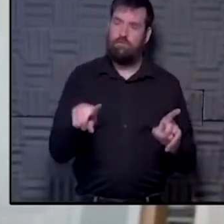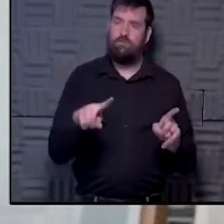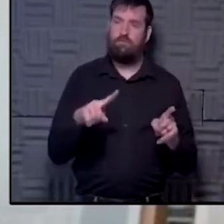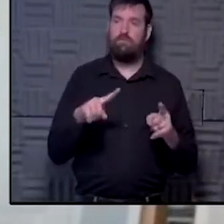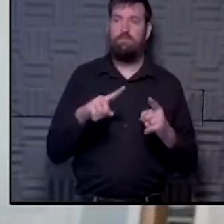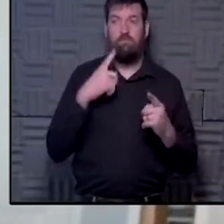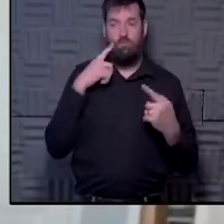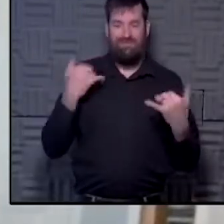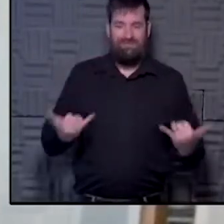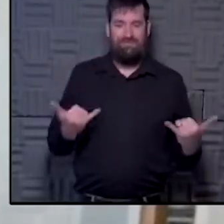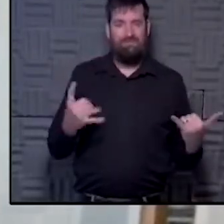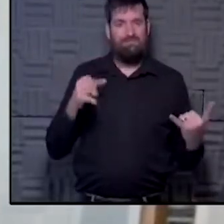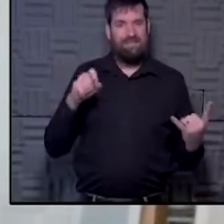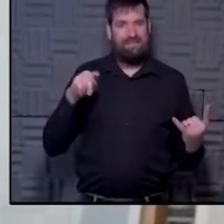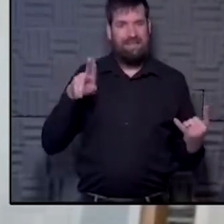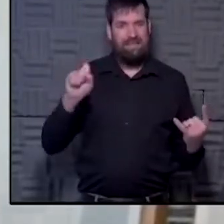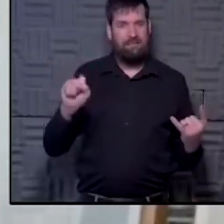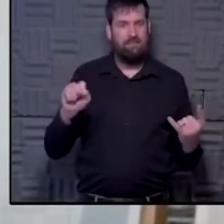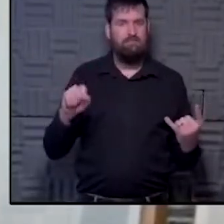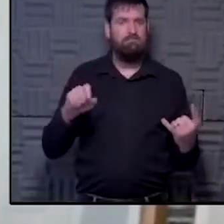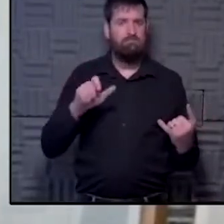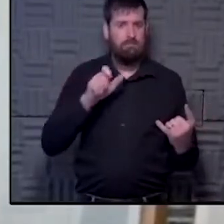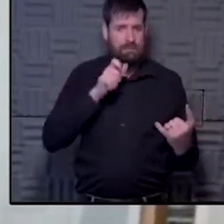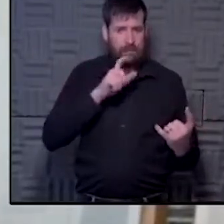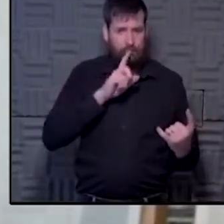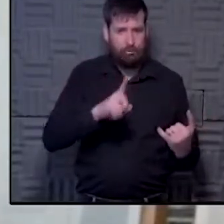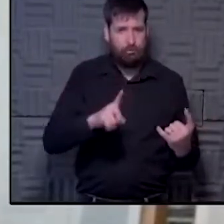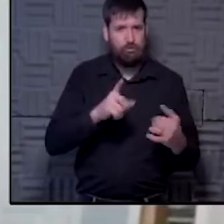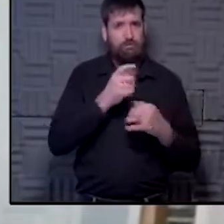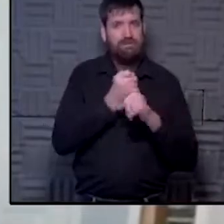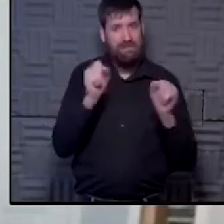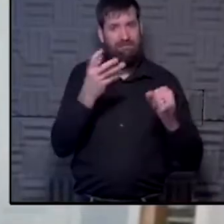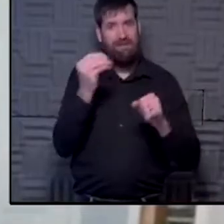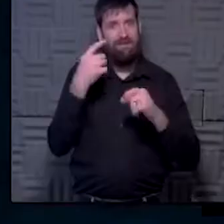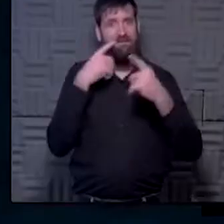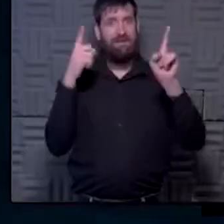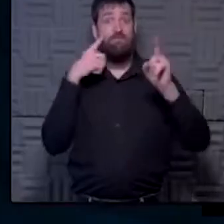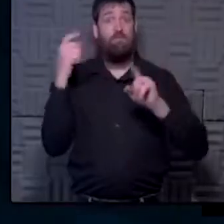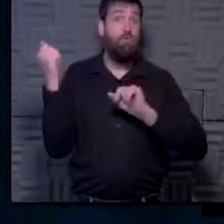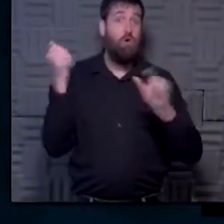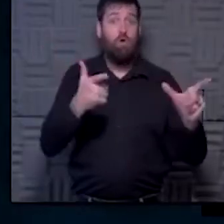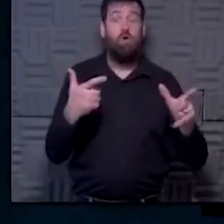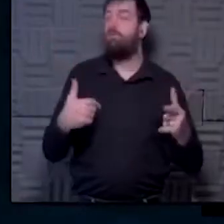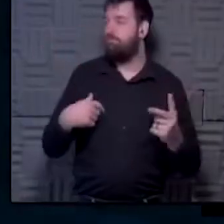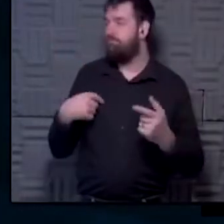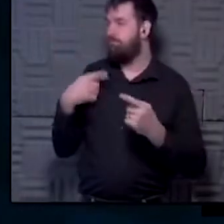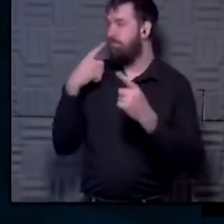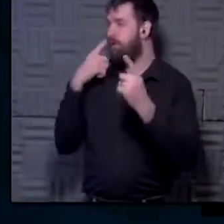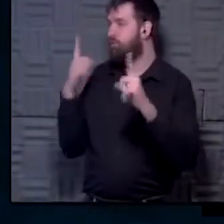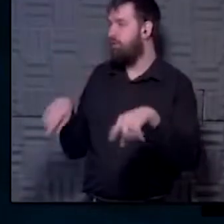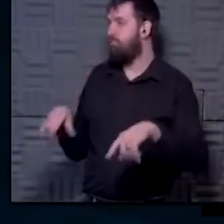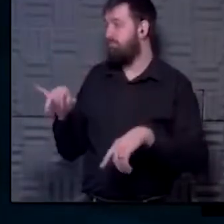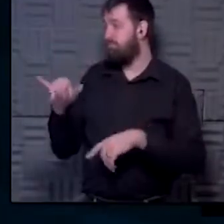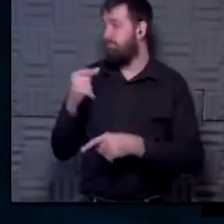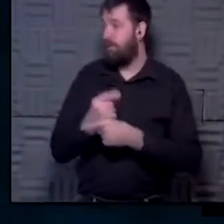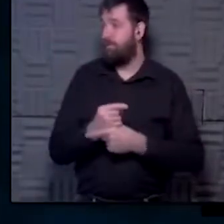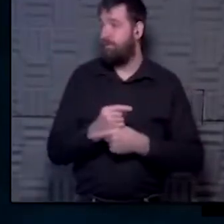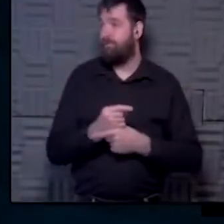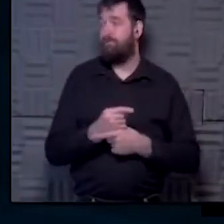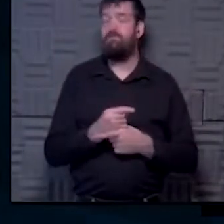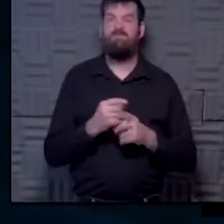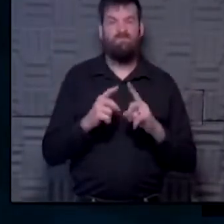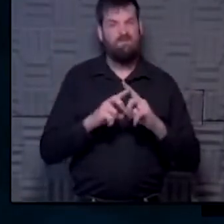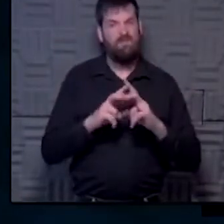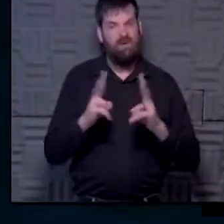status that we are right now, because we're not sure that it's actually safe and effective for everybody right now. And I'm agreeing, and I think that's right. And we made the very